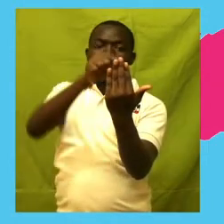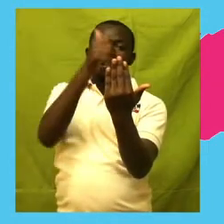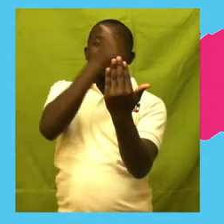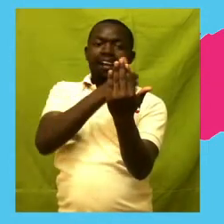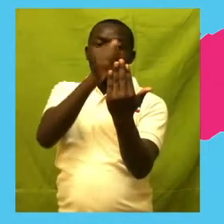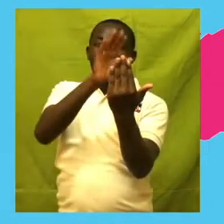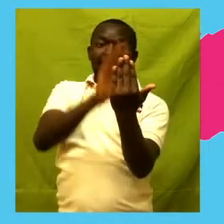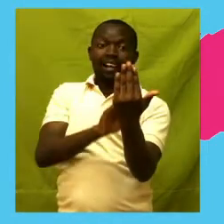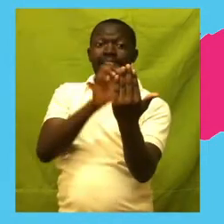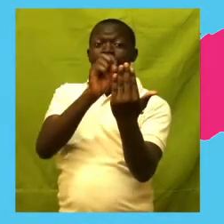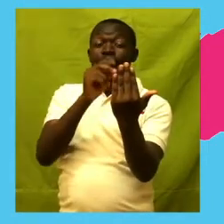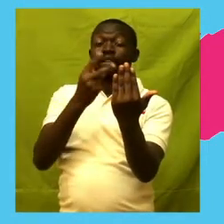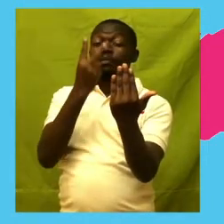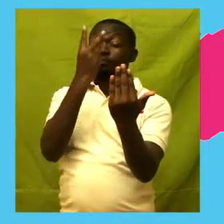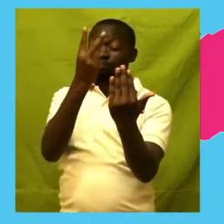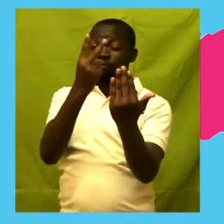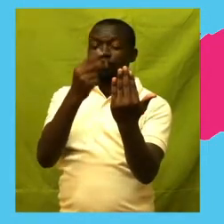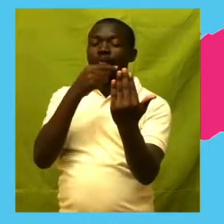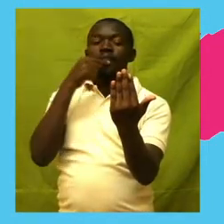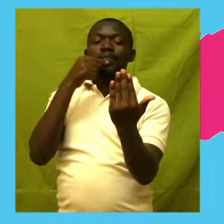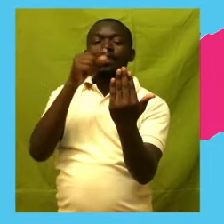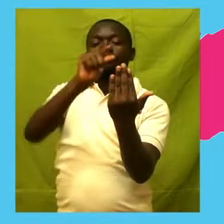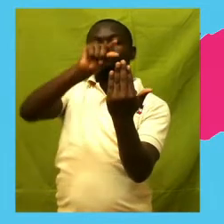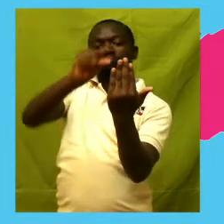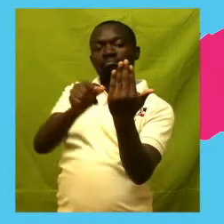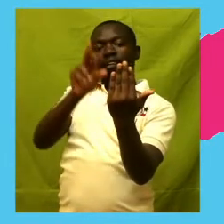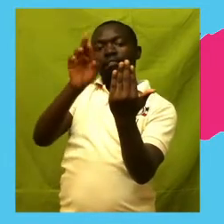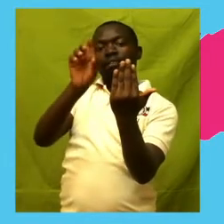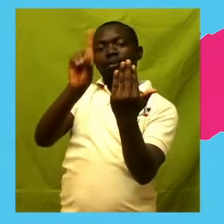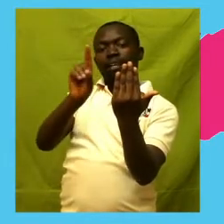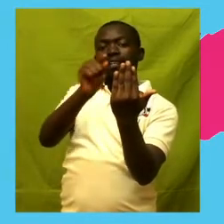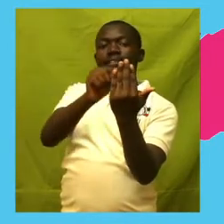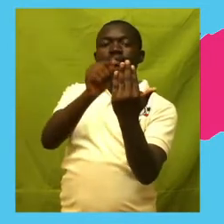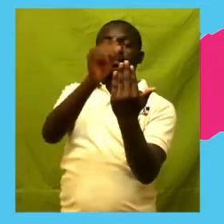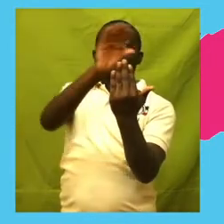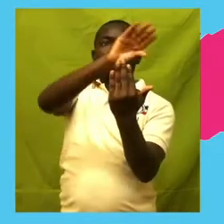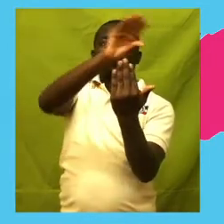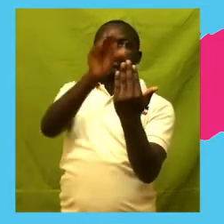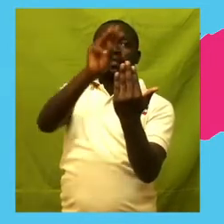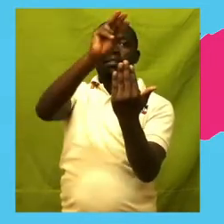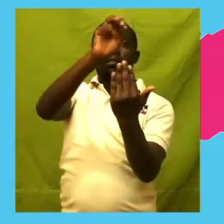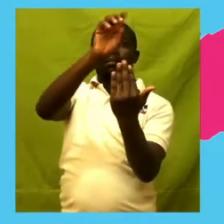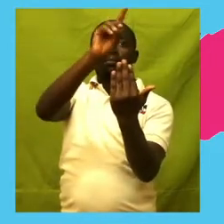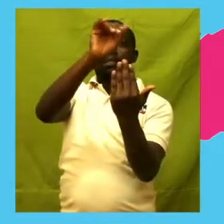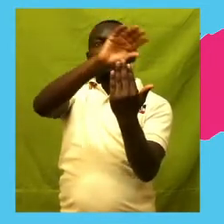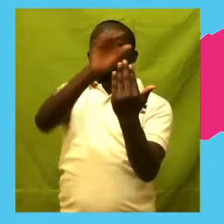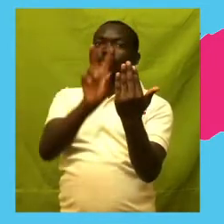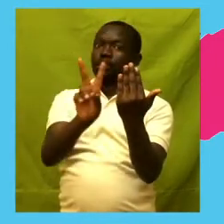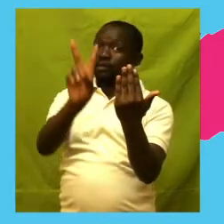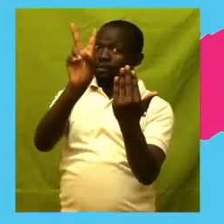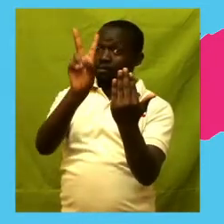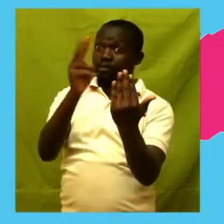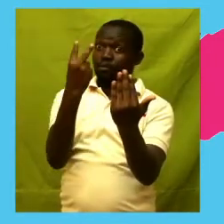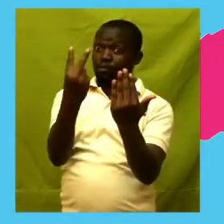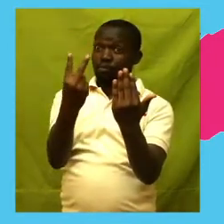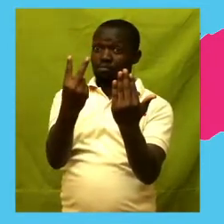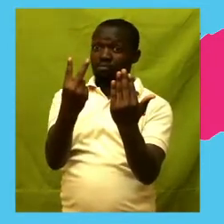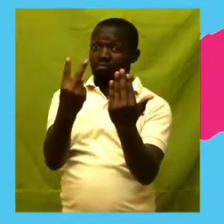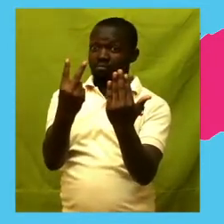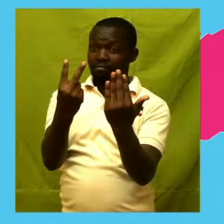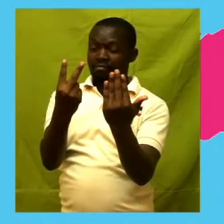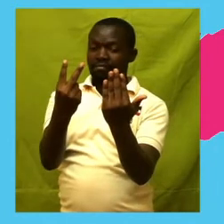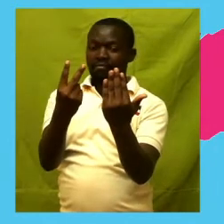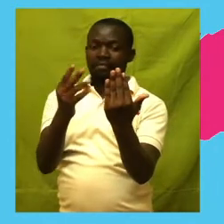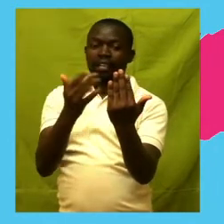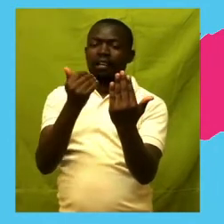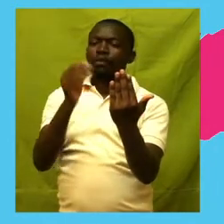seas, the Red Sea and the Mediterranean Sea. Good. Now